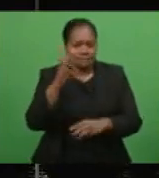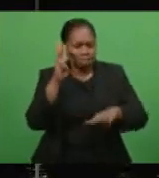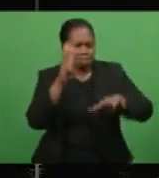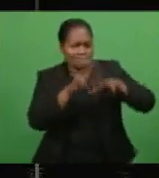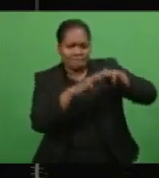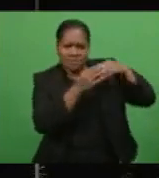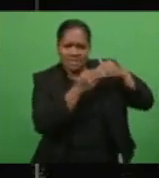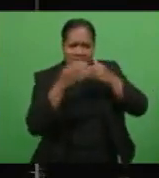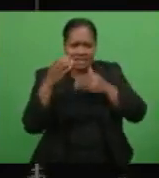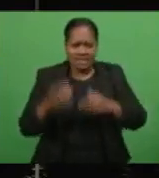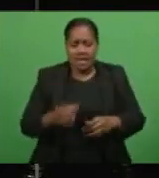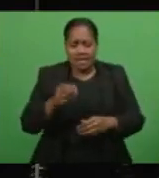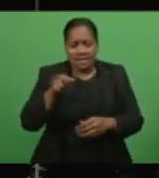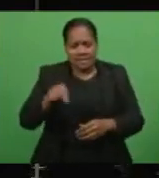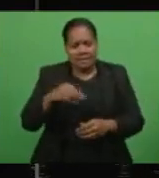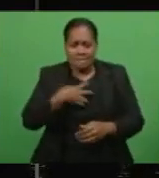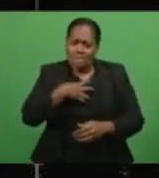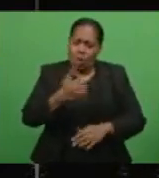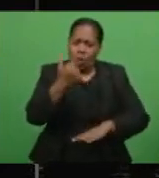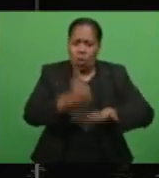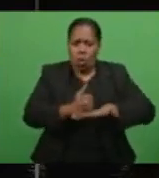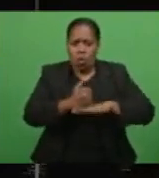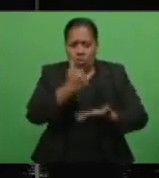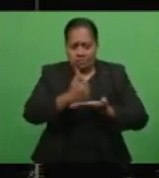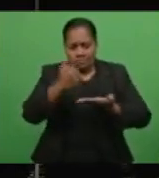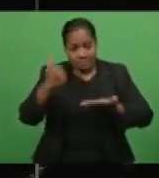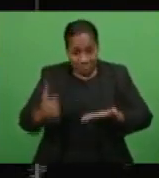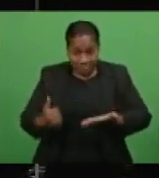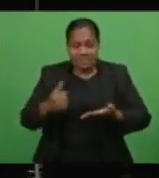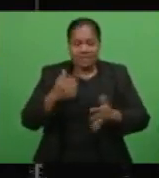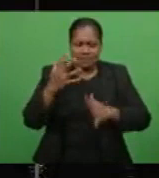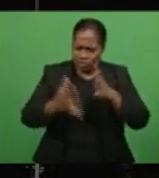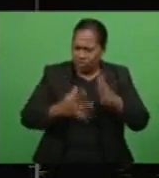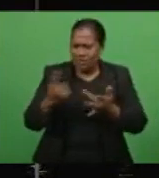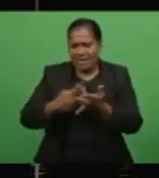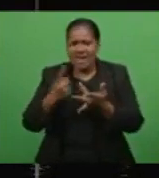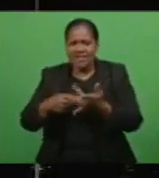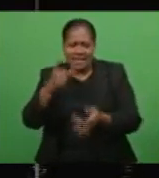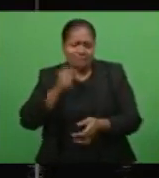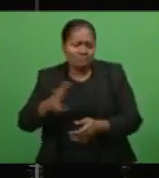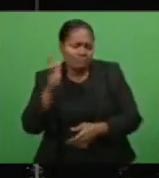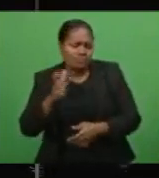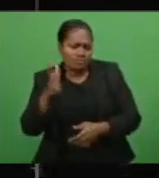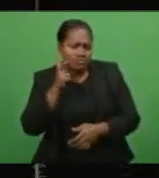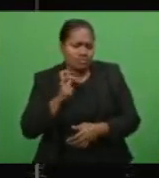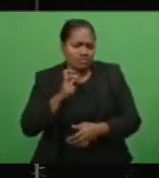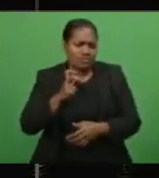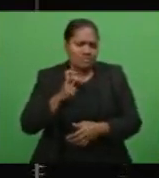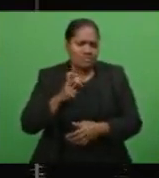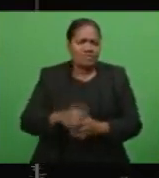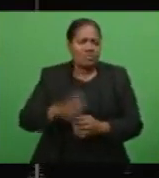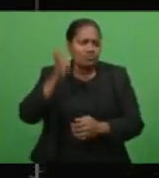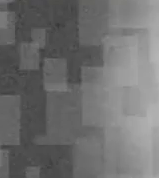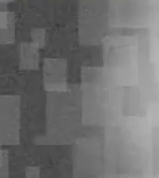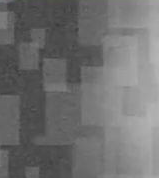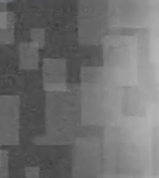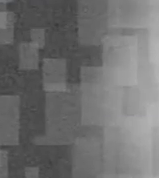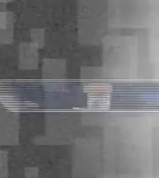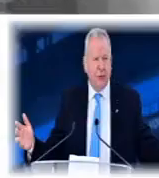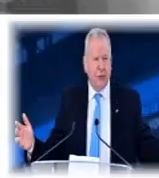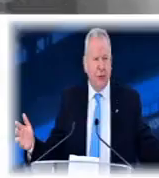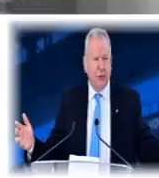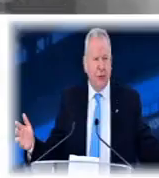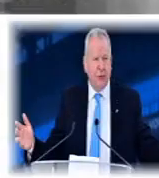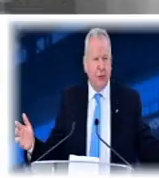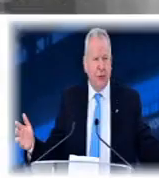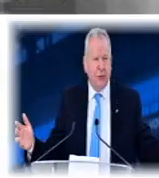more authority. Now, for these stories and others, you can tune in daily to our sister radio station Gold FM. Our poll question, we're